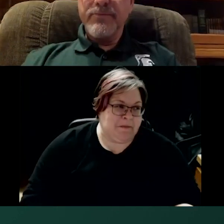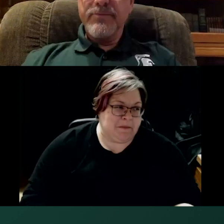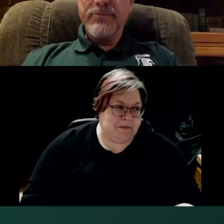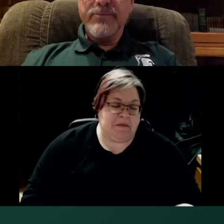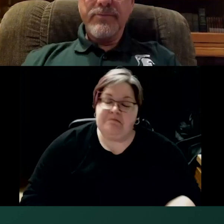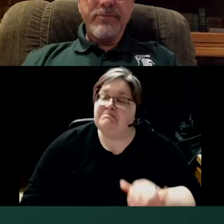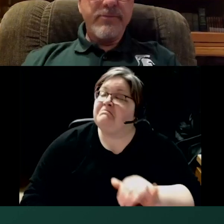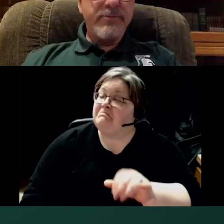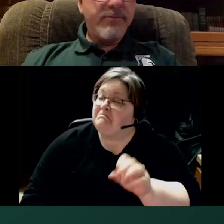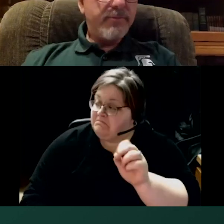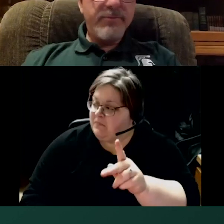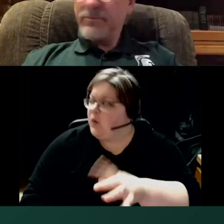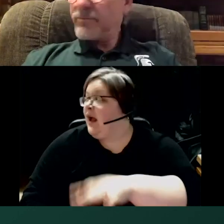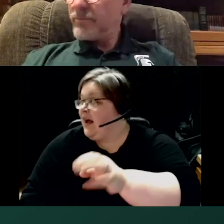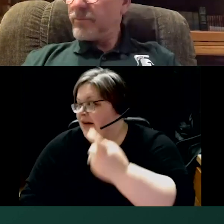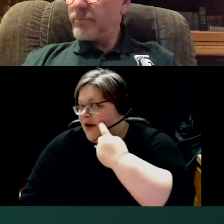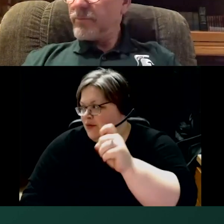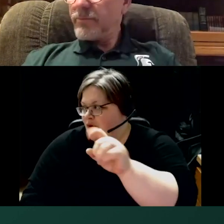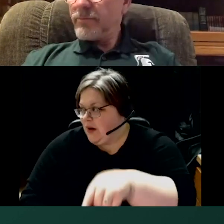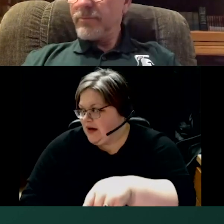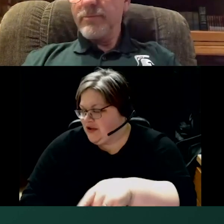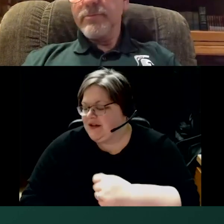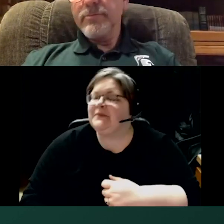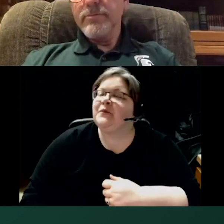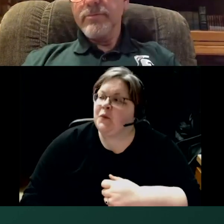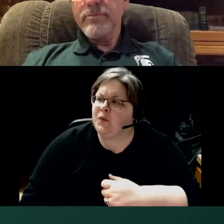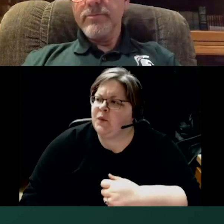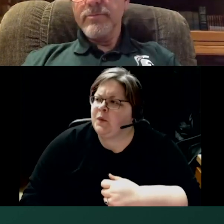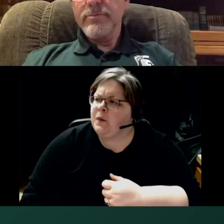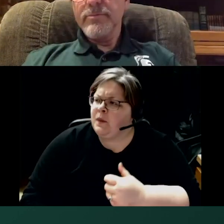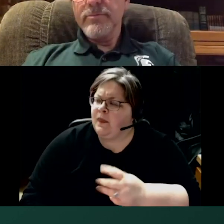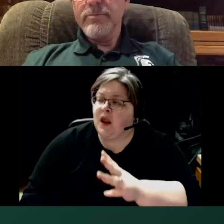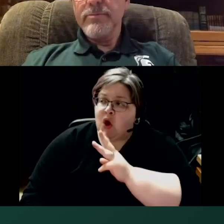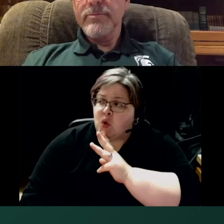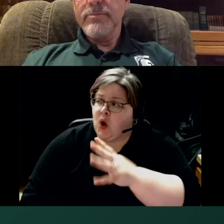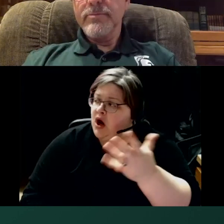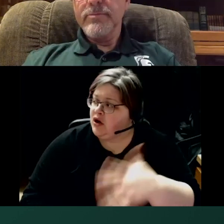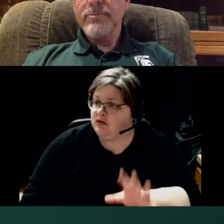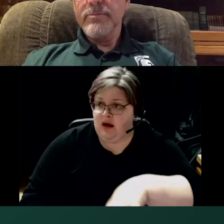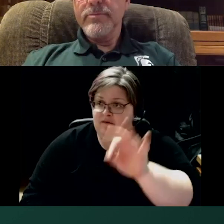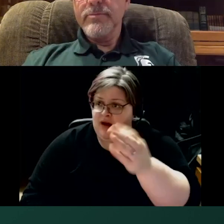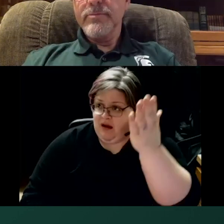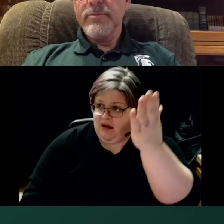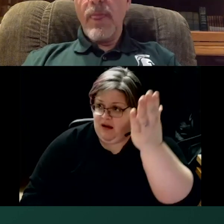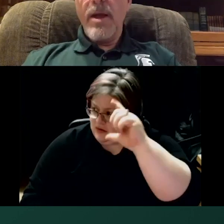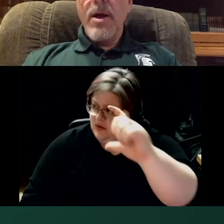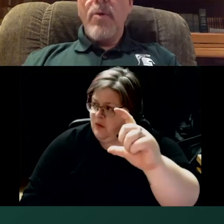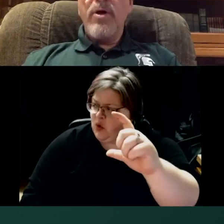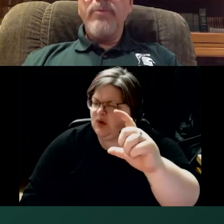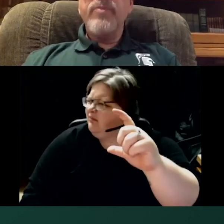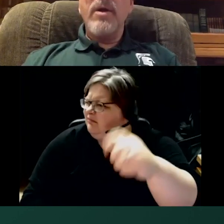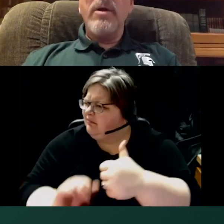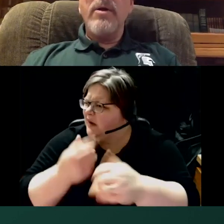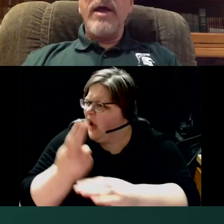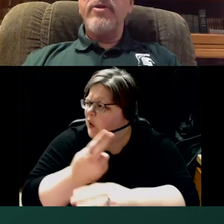Okay, and I found the question that I was looking for. Since water was found on the moon, what will we do with it in the future?